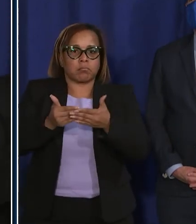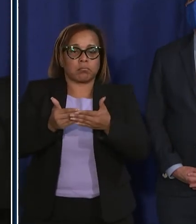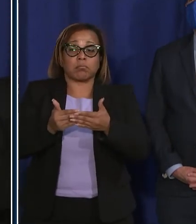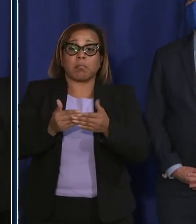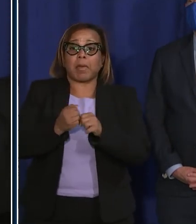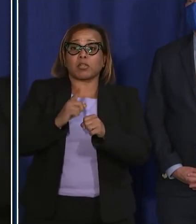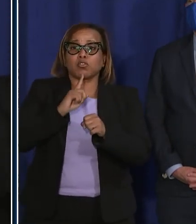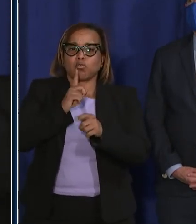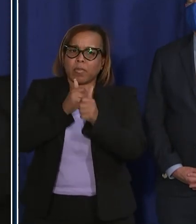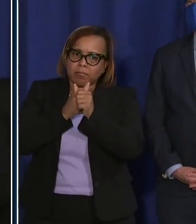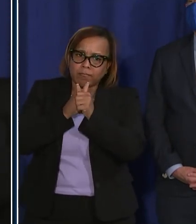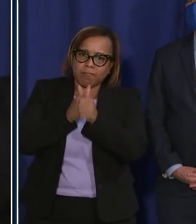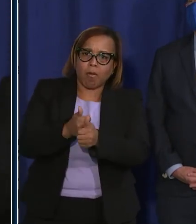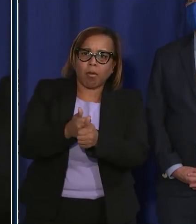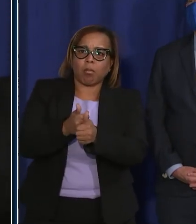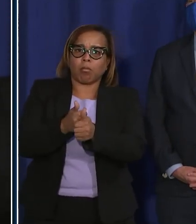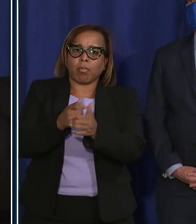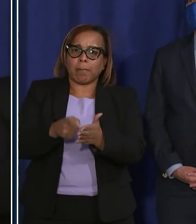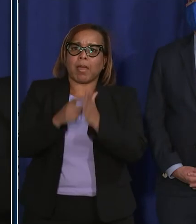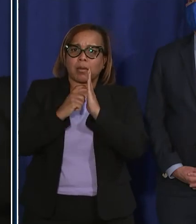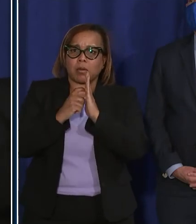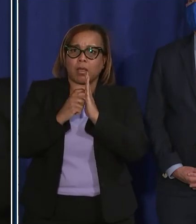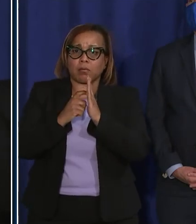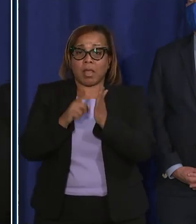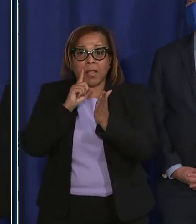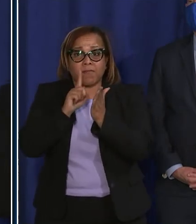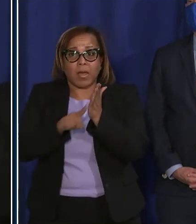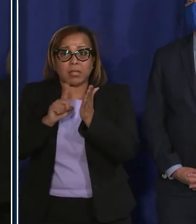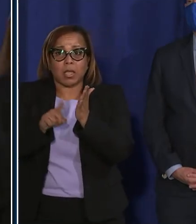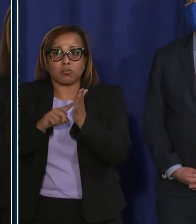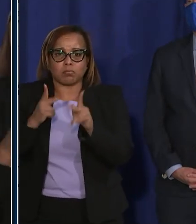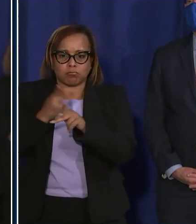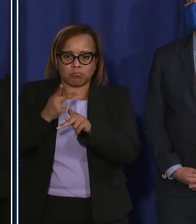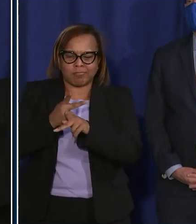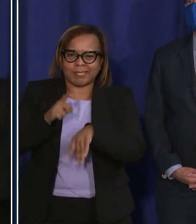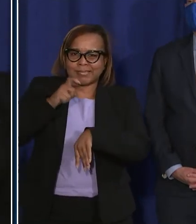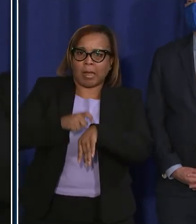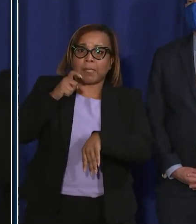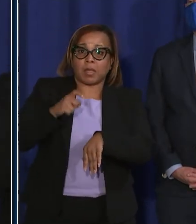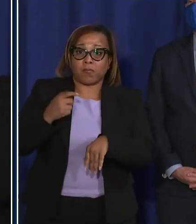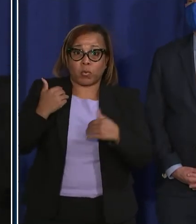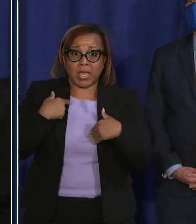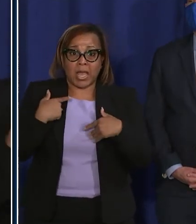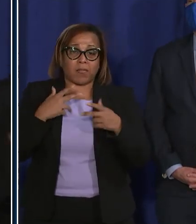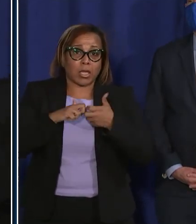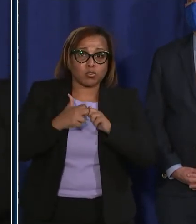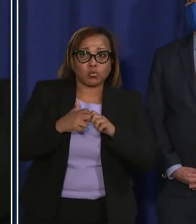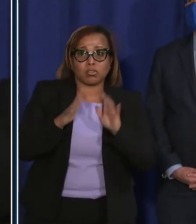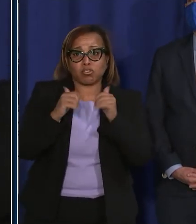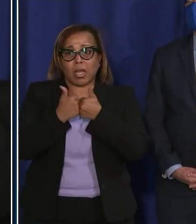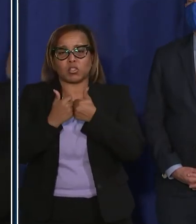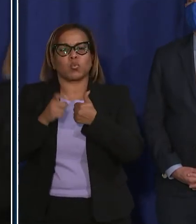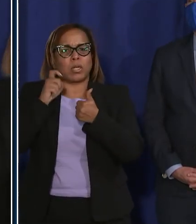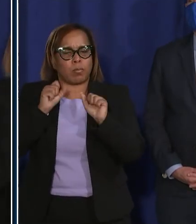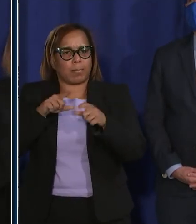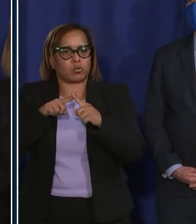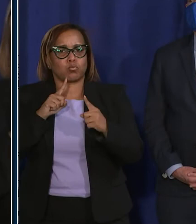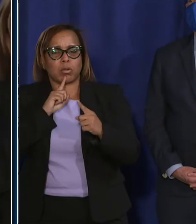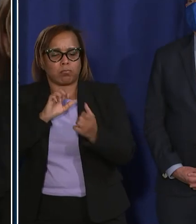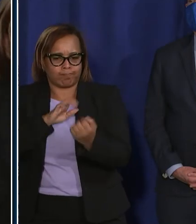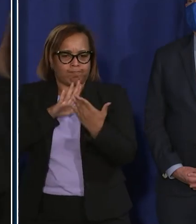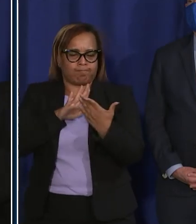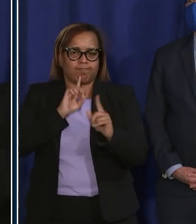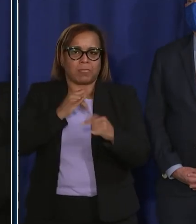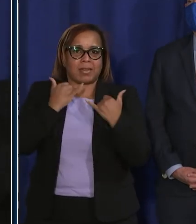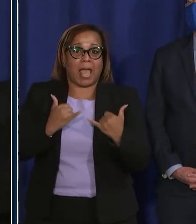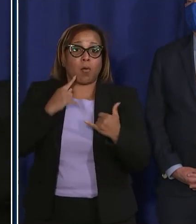to the mandate, getting investigations done in a timely fashion, because if we've got issues and challenges, we need to be able to address them now